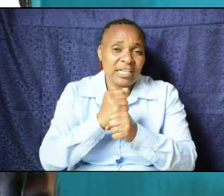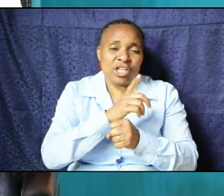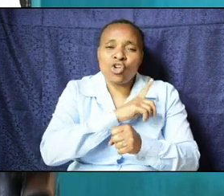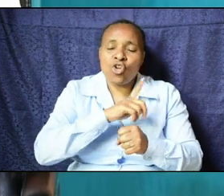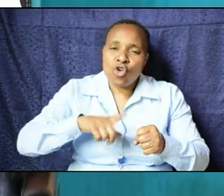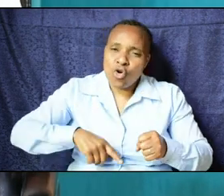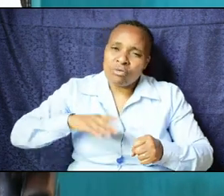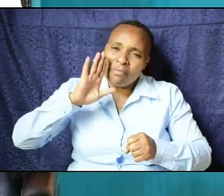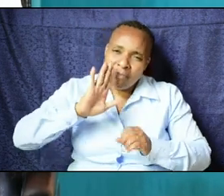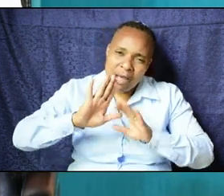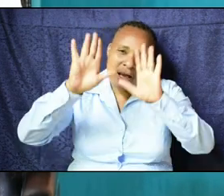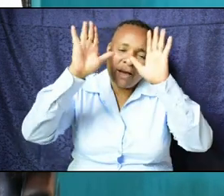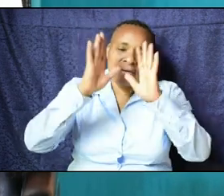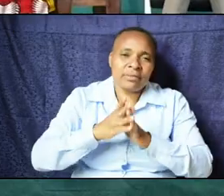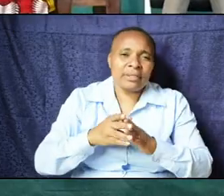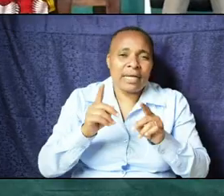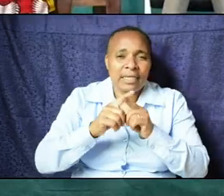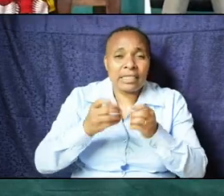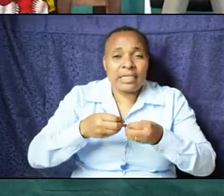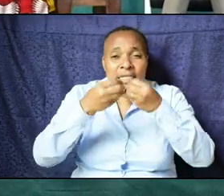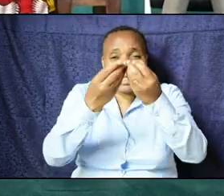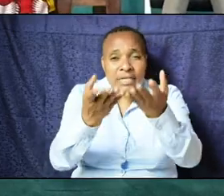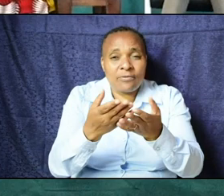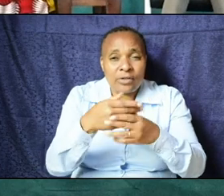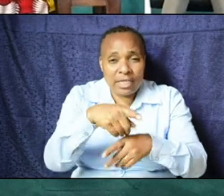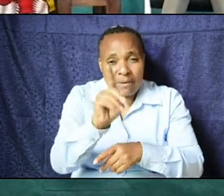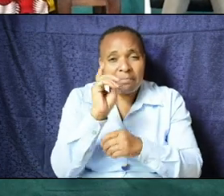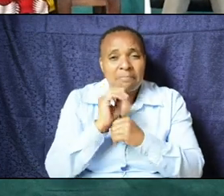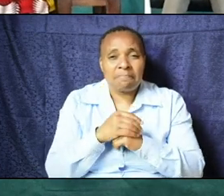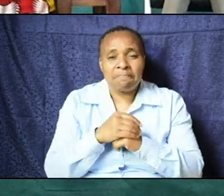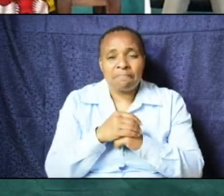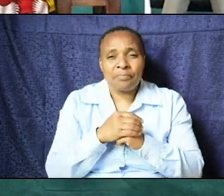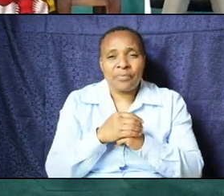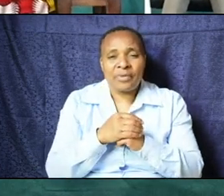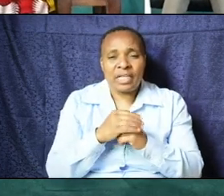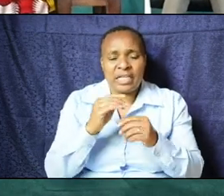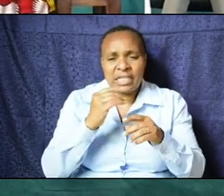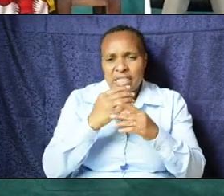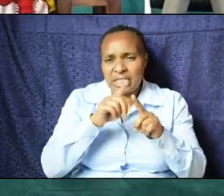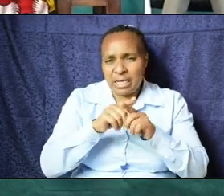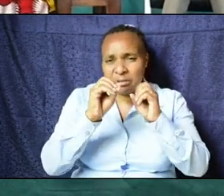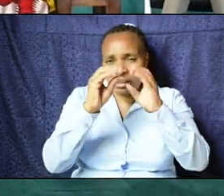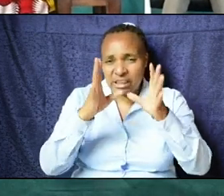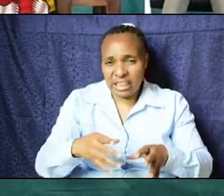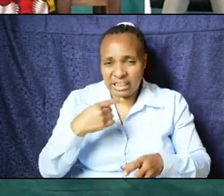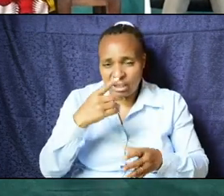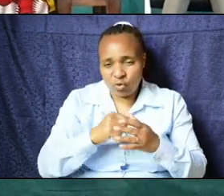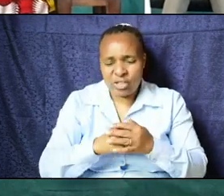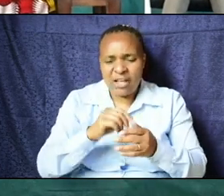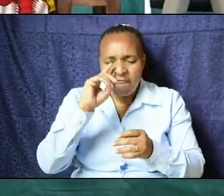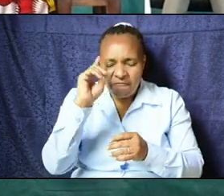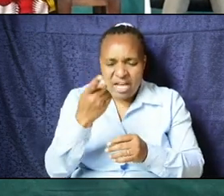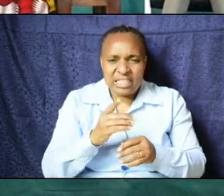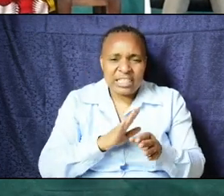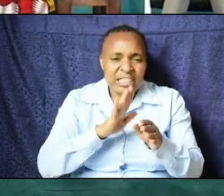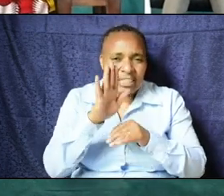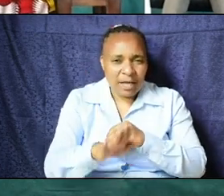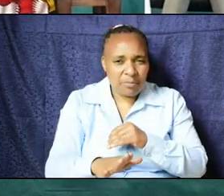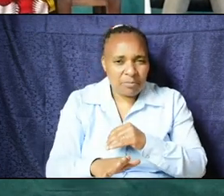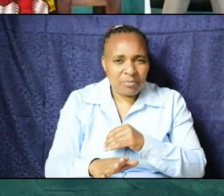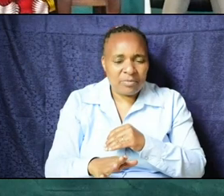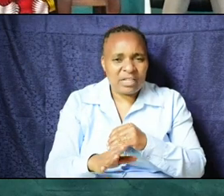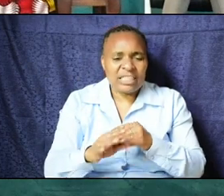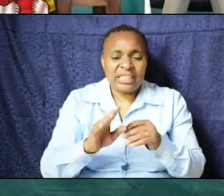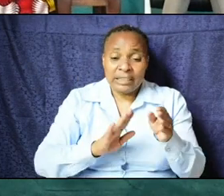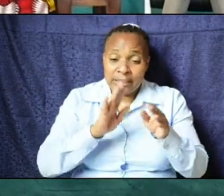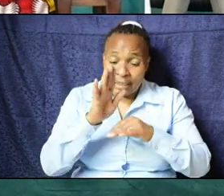Mm-hmm. So you leave it to them. Amen. I like that. And as Shemi Gok had said before, you take the first step. So as long as you never take